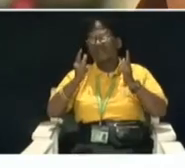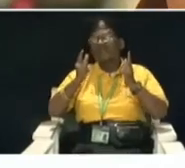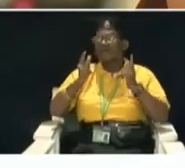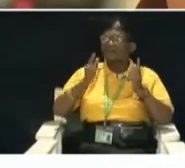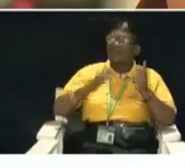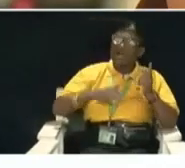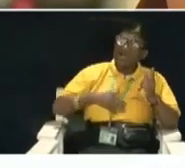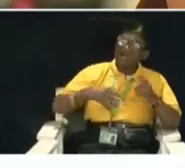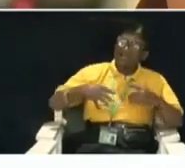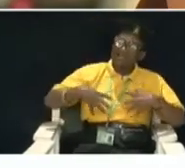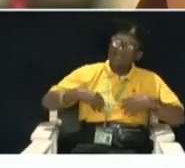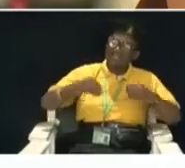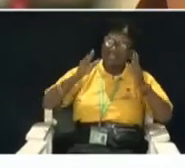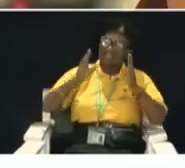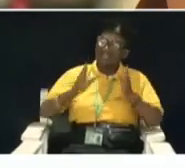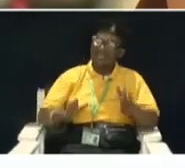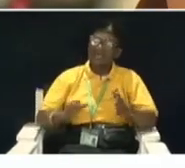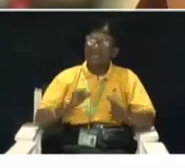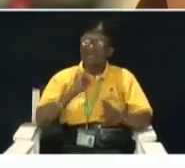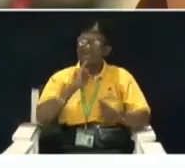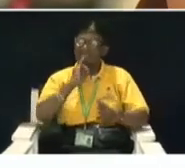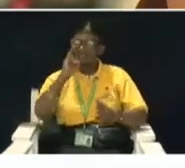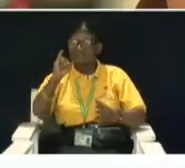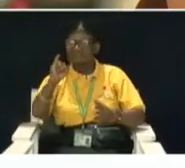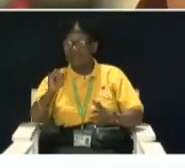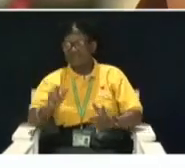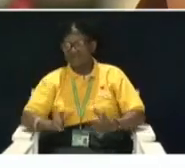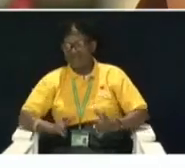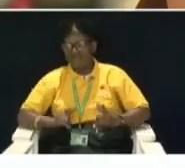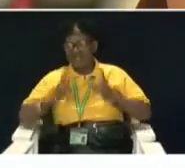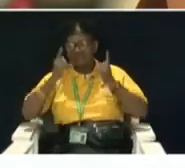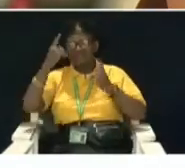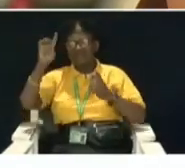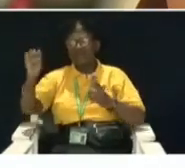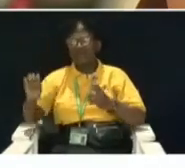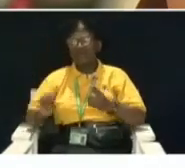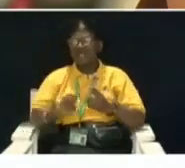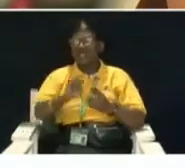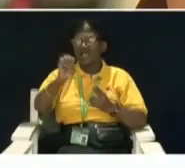alive. A healer is alive,